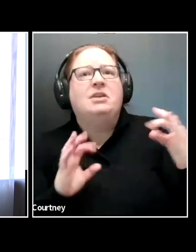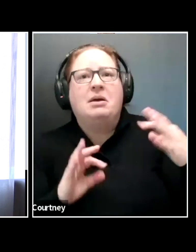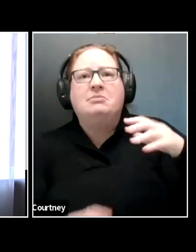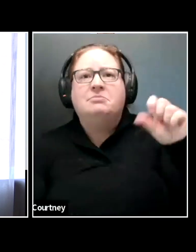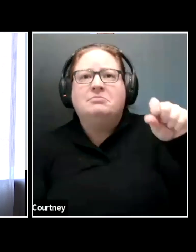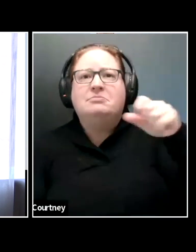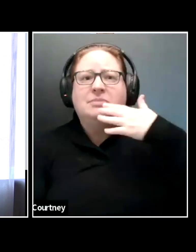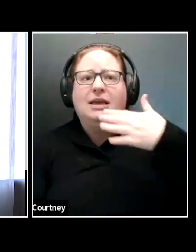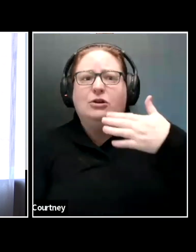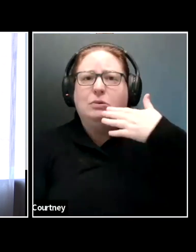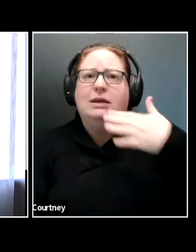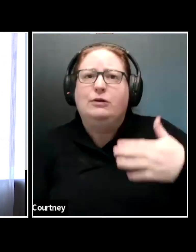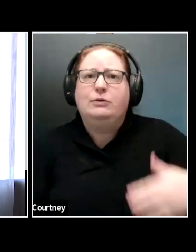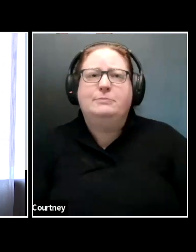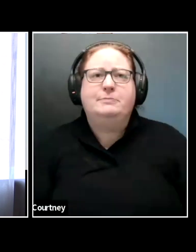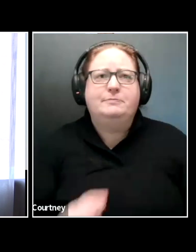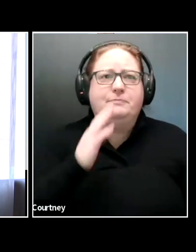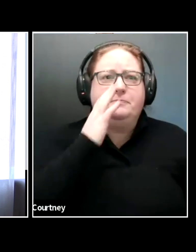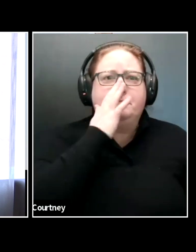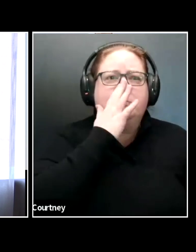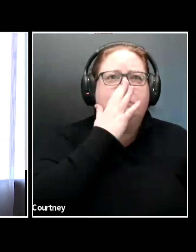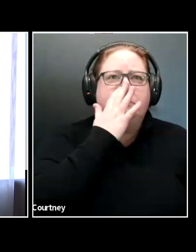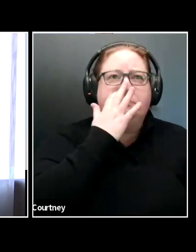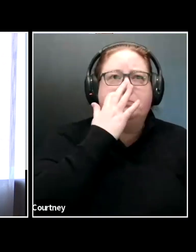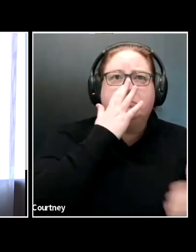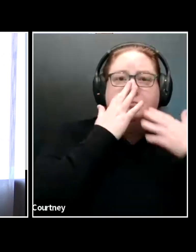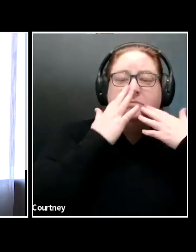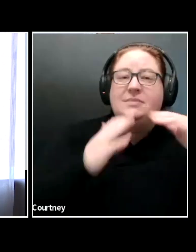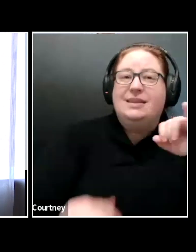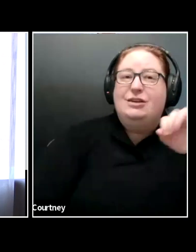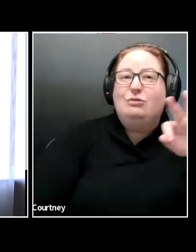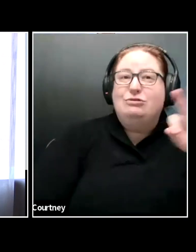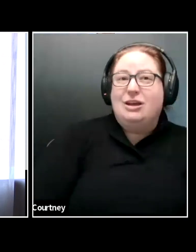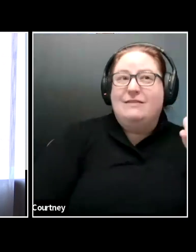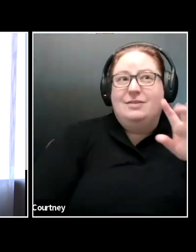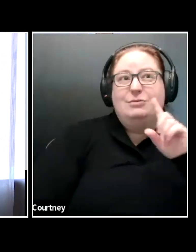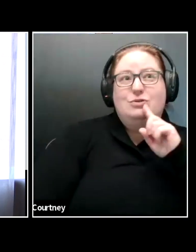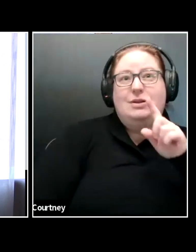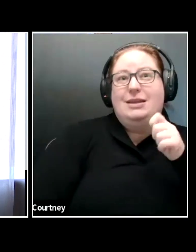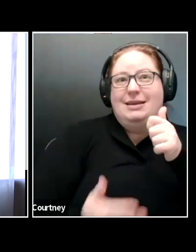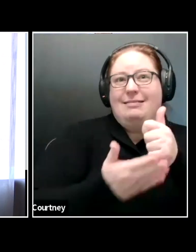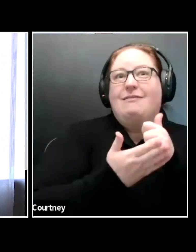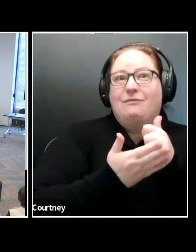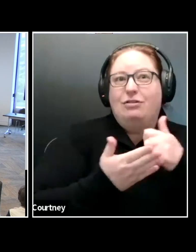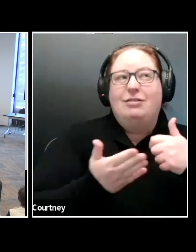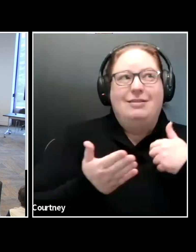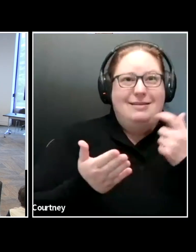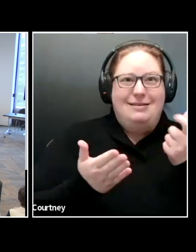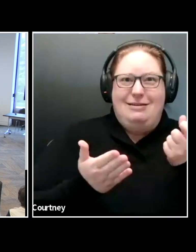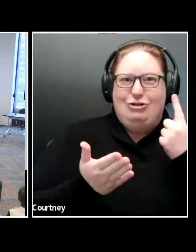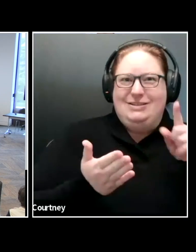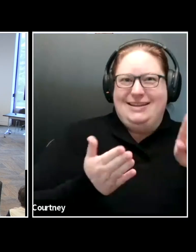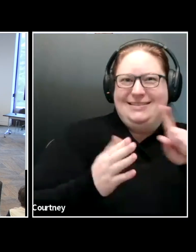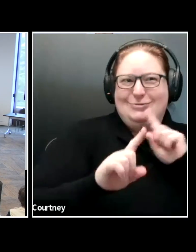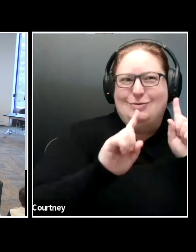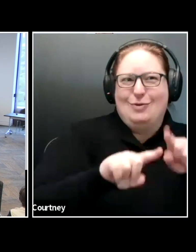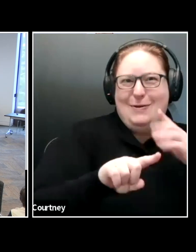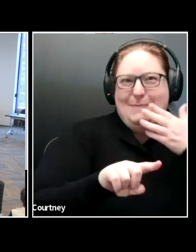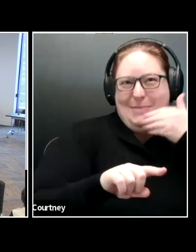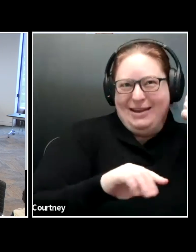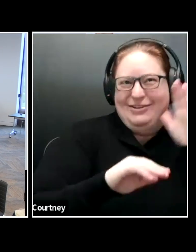you. Thanks, Jeff. That was really helpful. I understand this report a lot better than I used